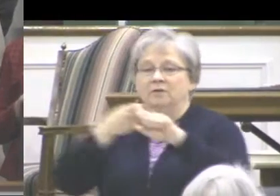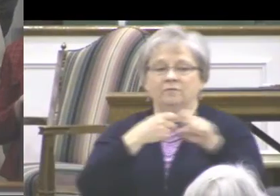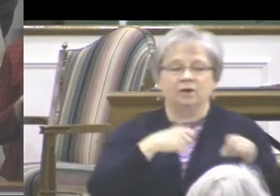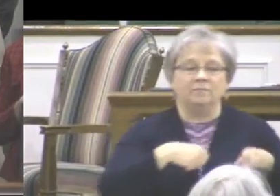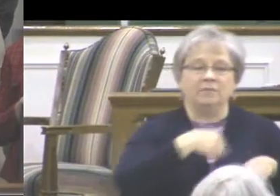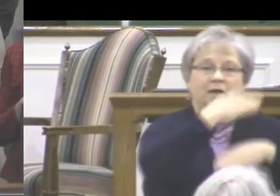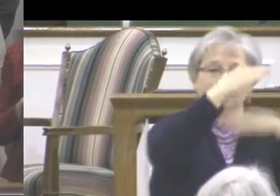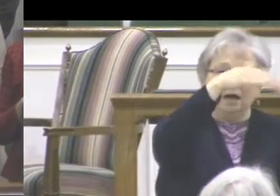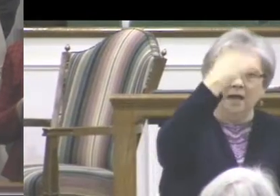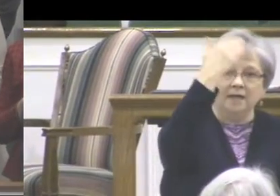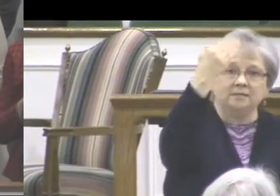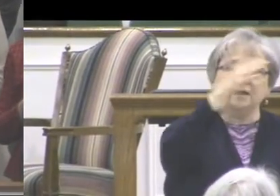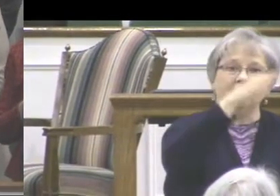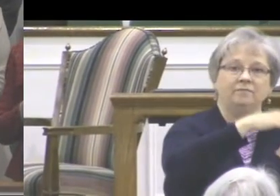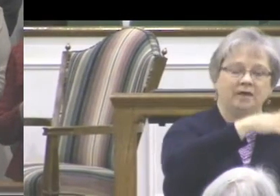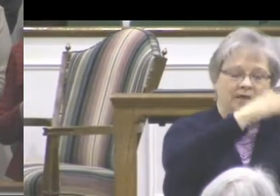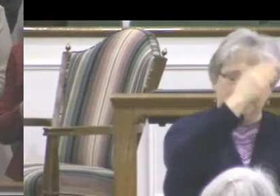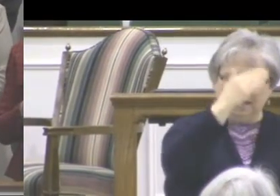heights of the heaven.